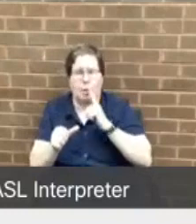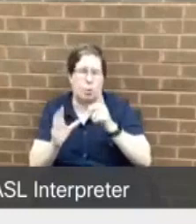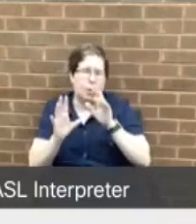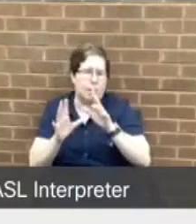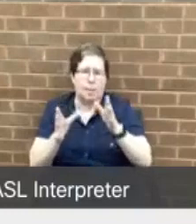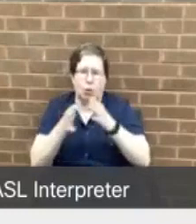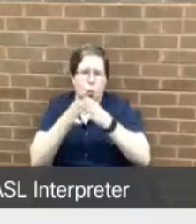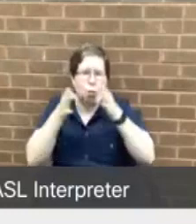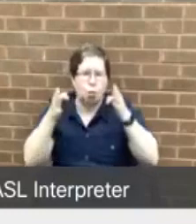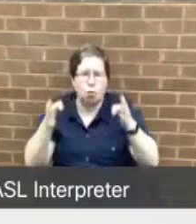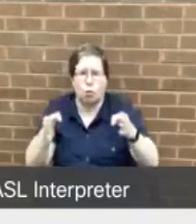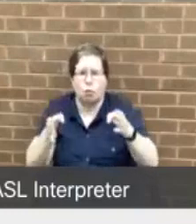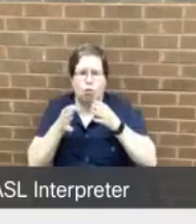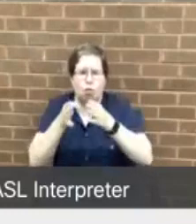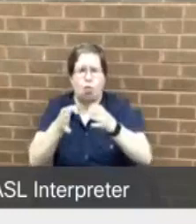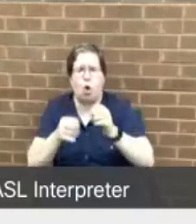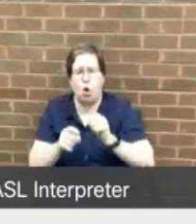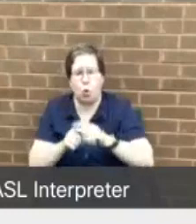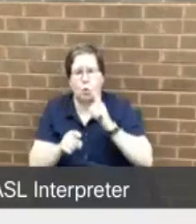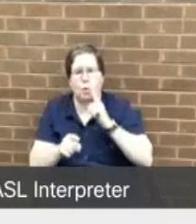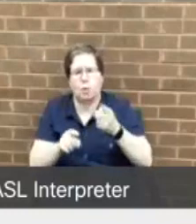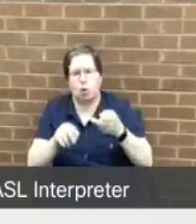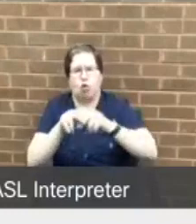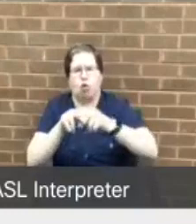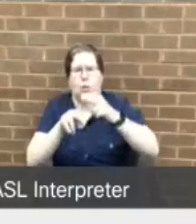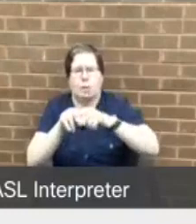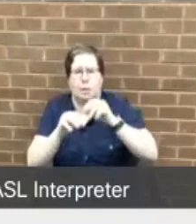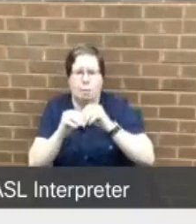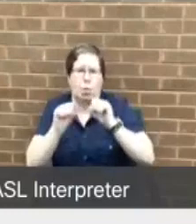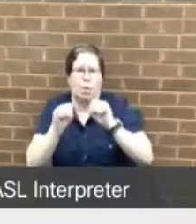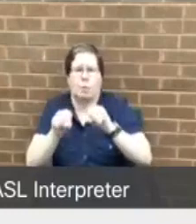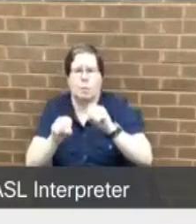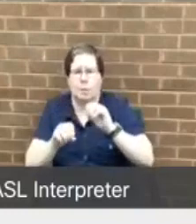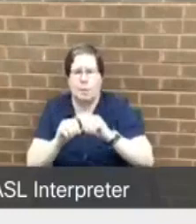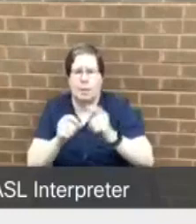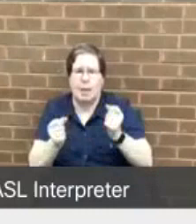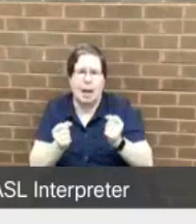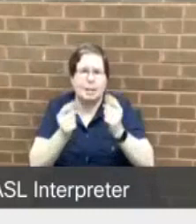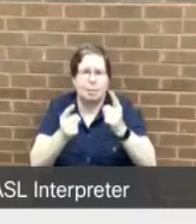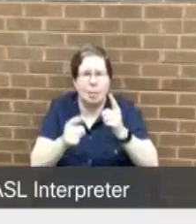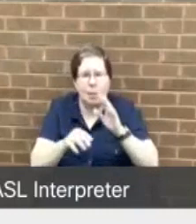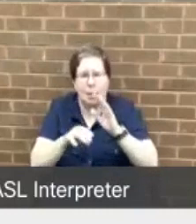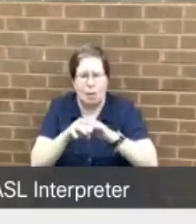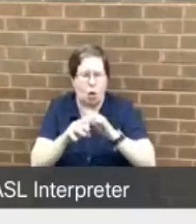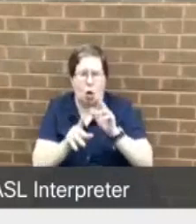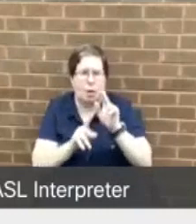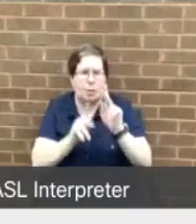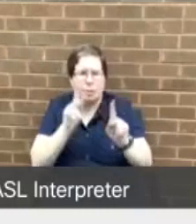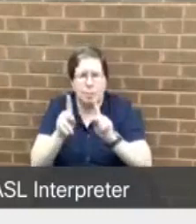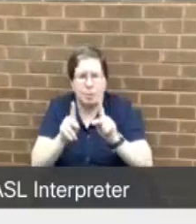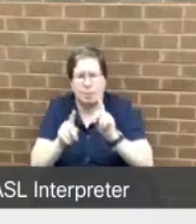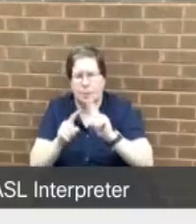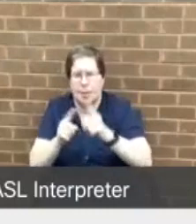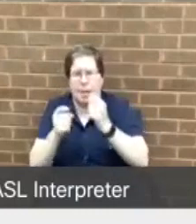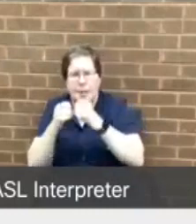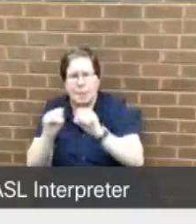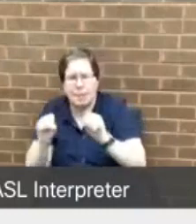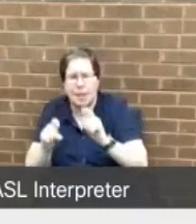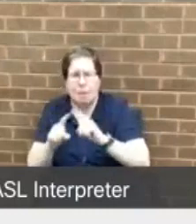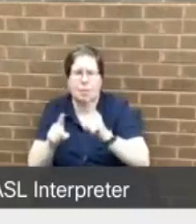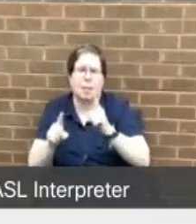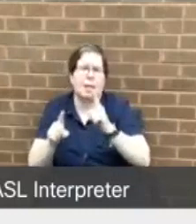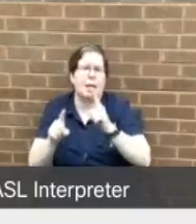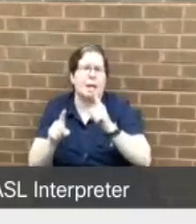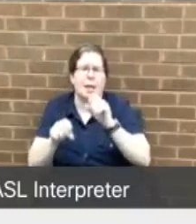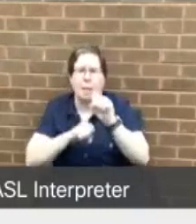increasing, you know, capacity on our roadways and not spending the dollars on the pedestrian and the safety and the multimodal and the bike paths that so